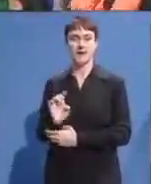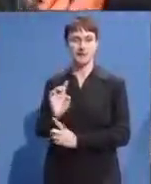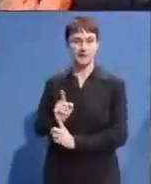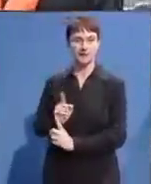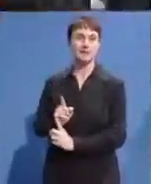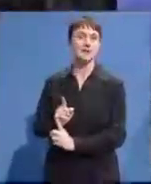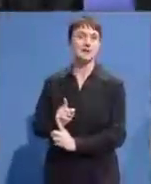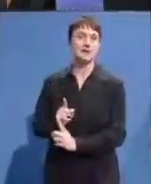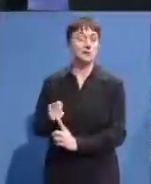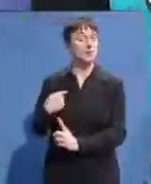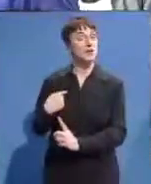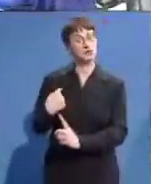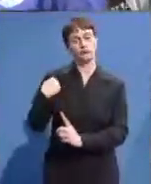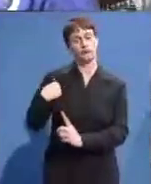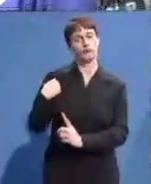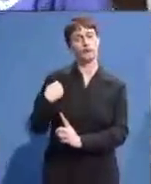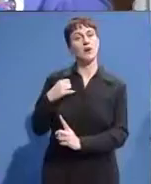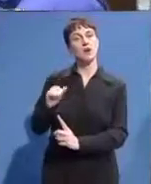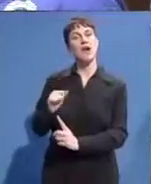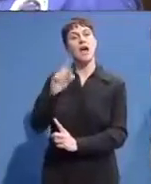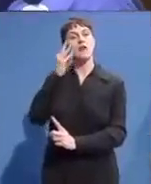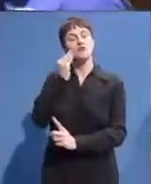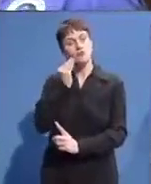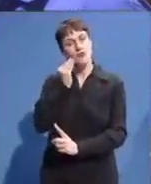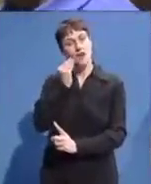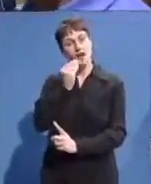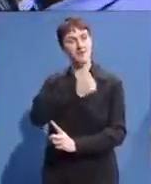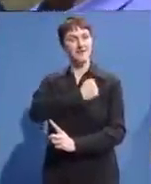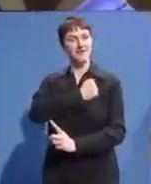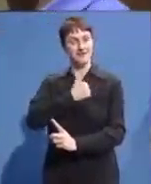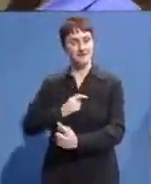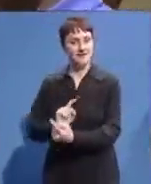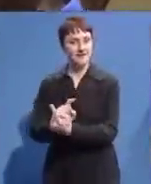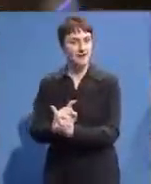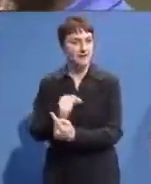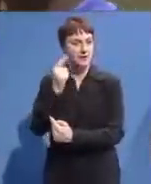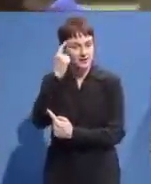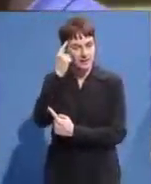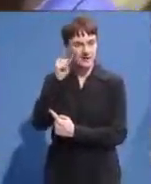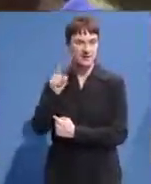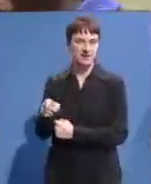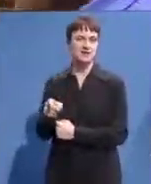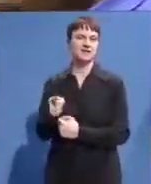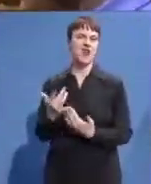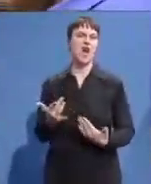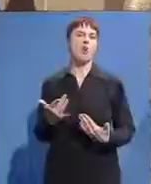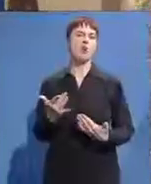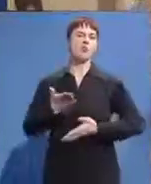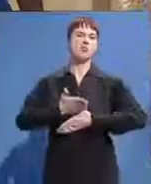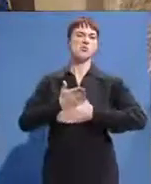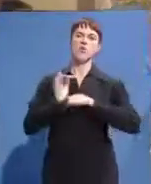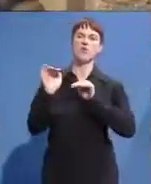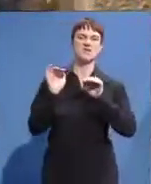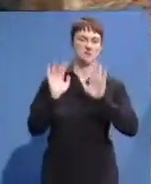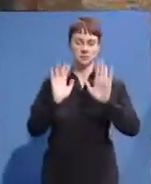ago, met one of his grandsons, who is now, I think, in the South African Diplomatic Corps. But it's important for